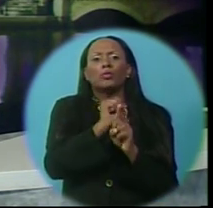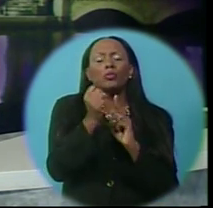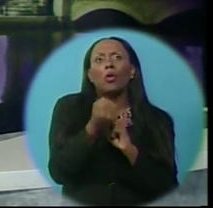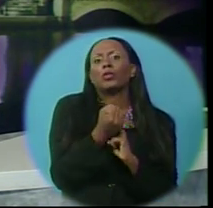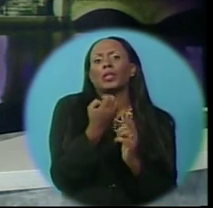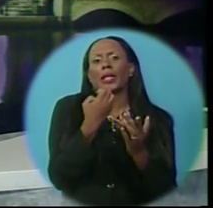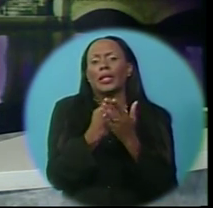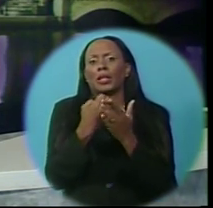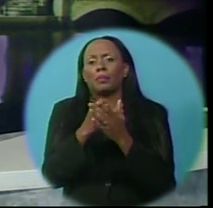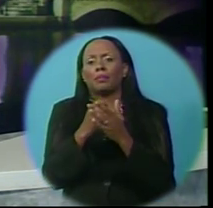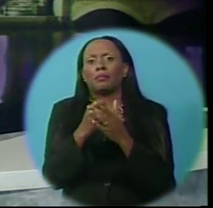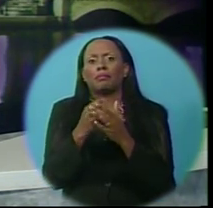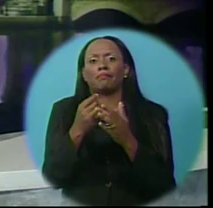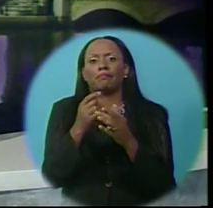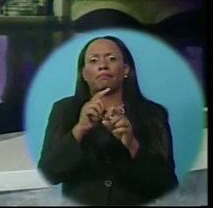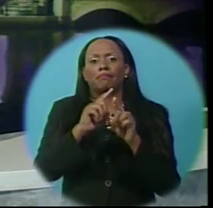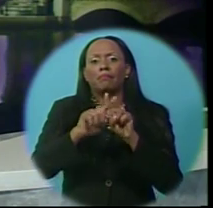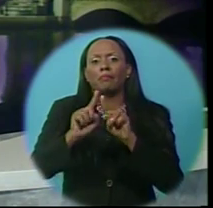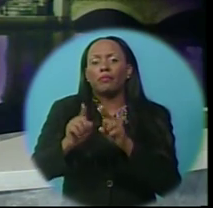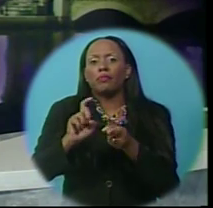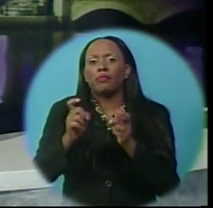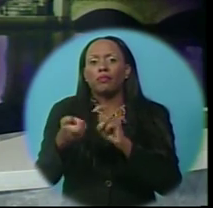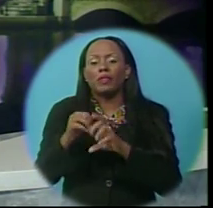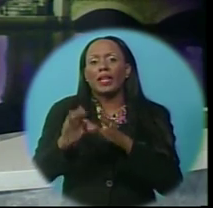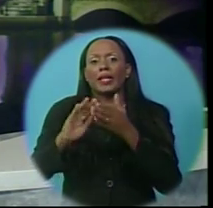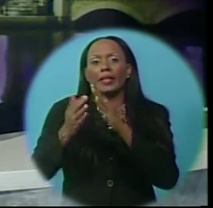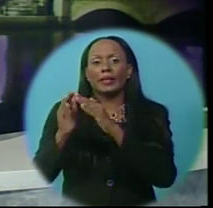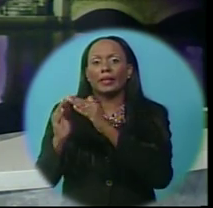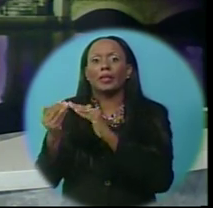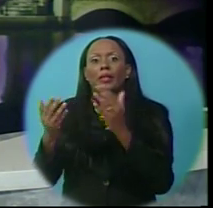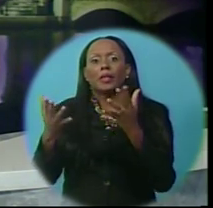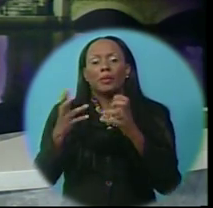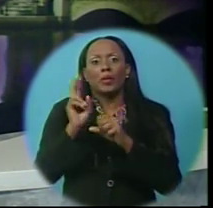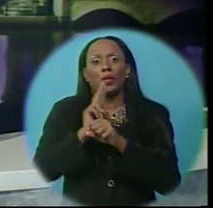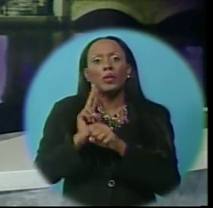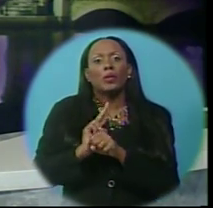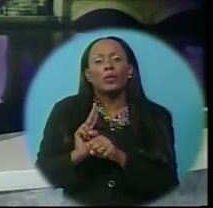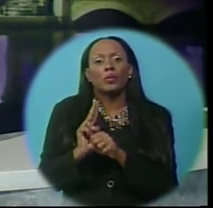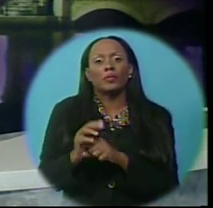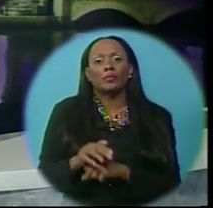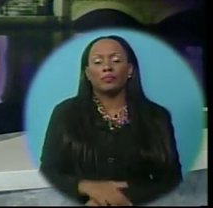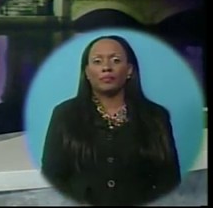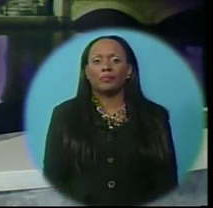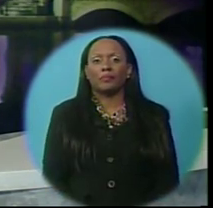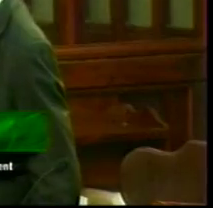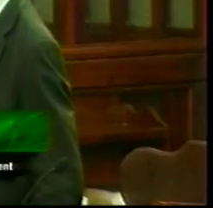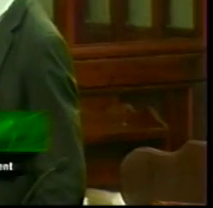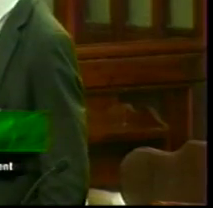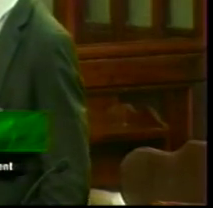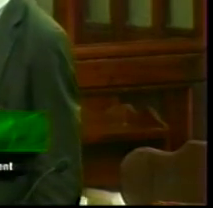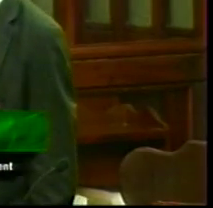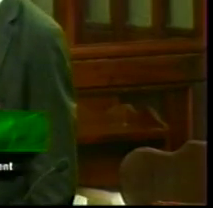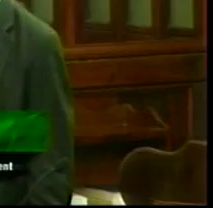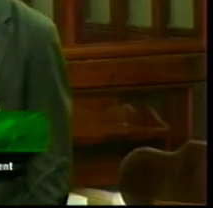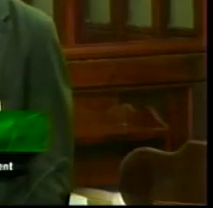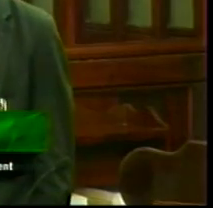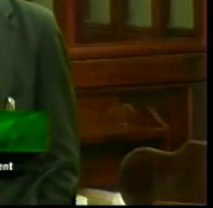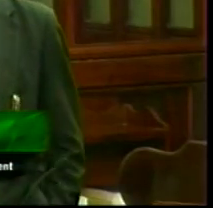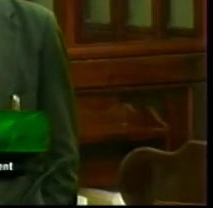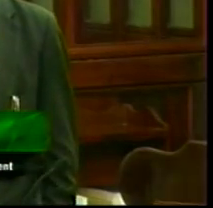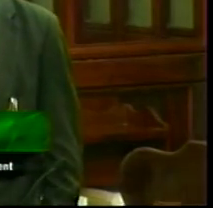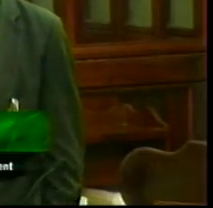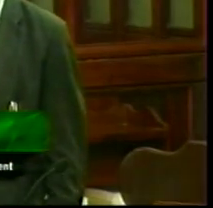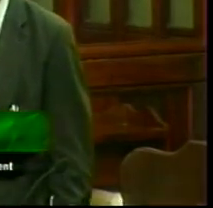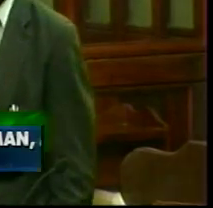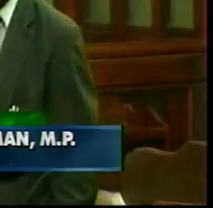place in the city, and used the development at Church Village Greens as an example. We now have to ask